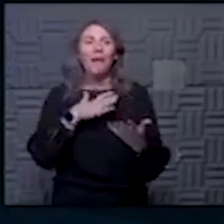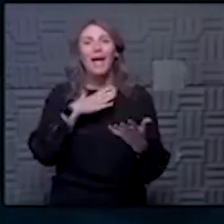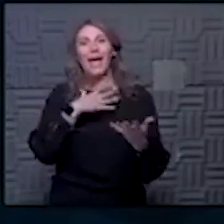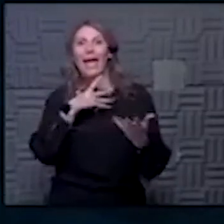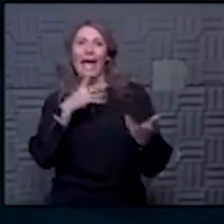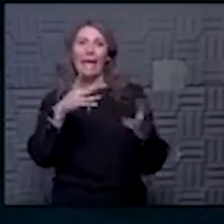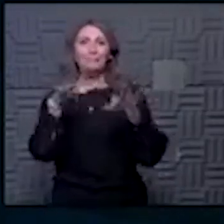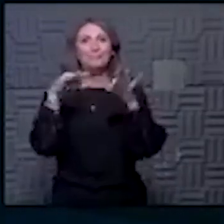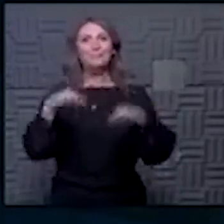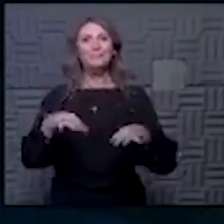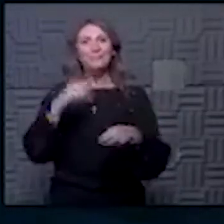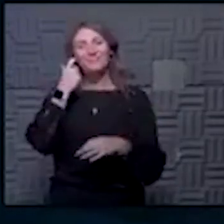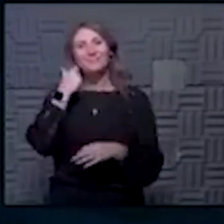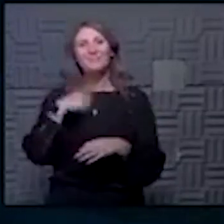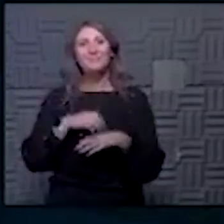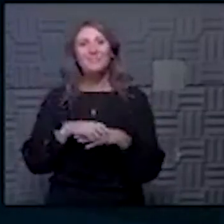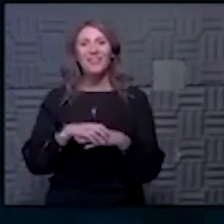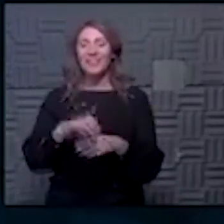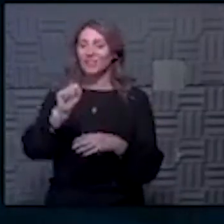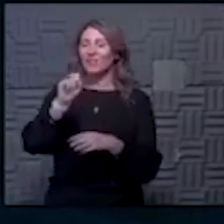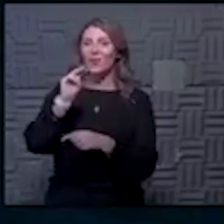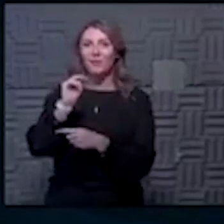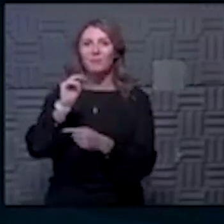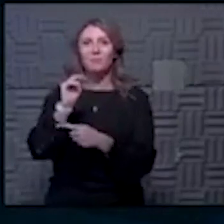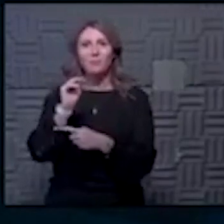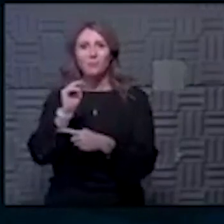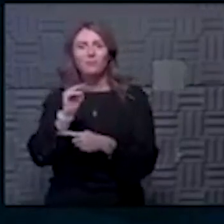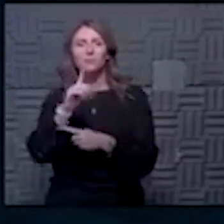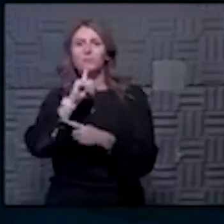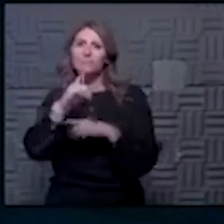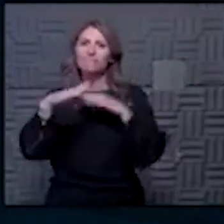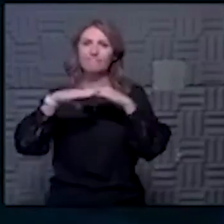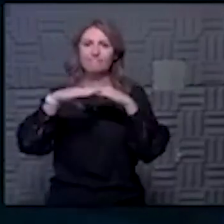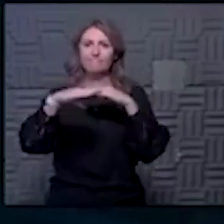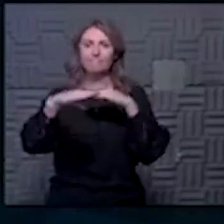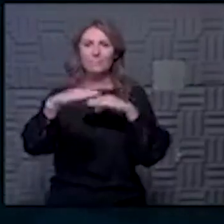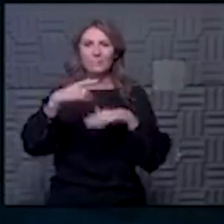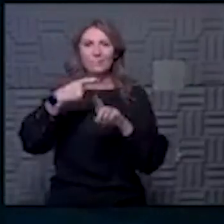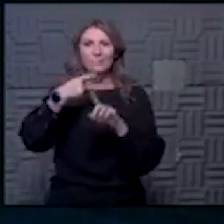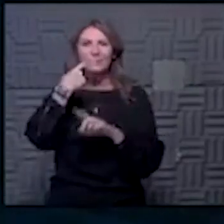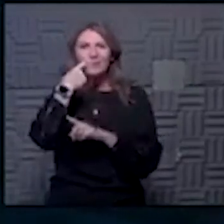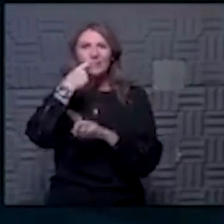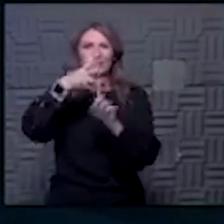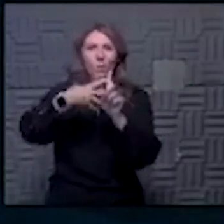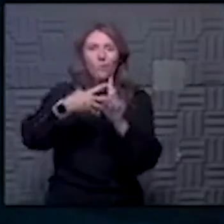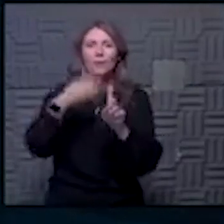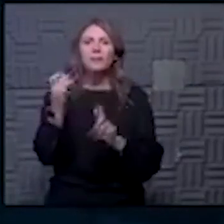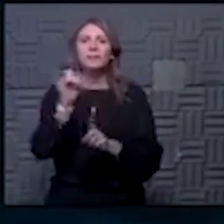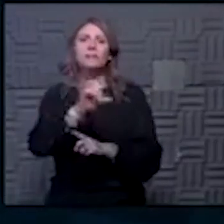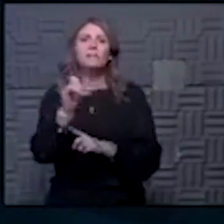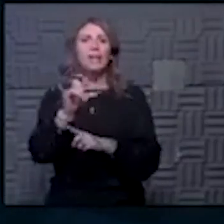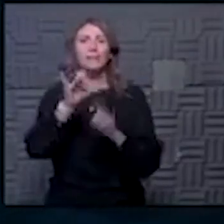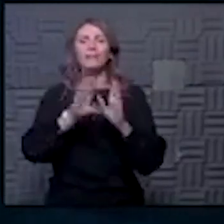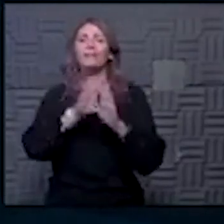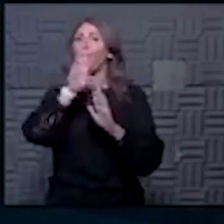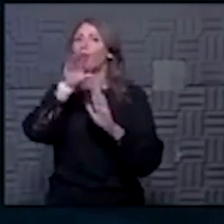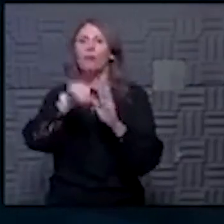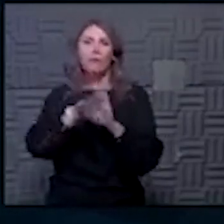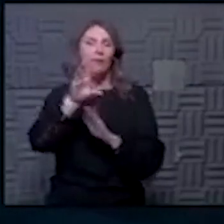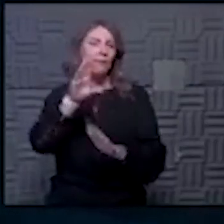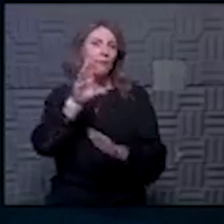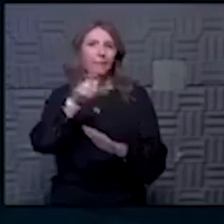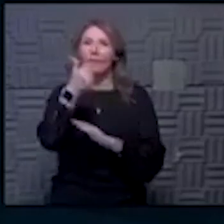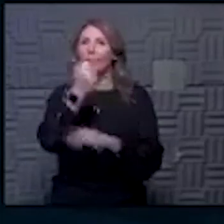narrative. Well, at Shawnee Mission, we've been relatively stable over the past 4 months, but a lot of the same fluctuations that everybody else